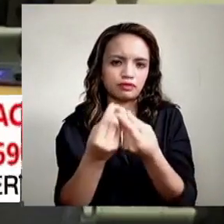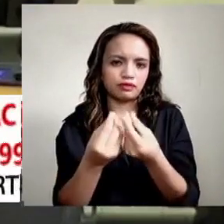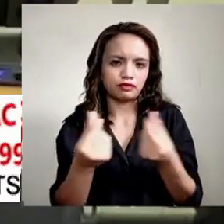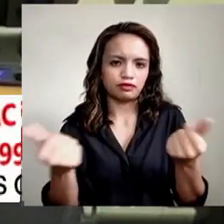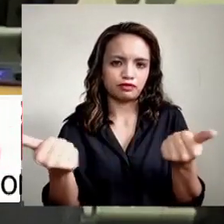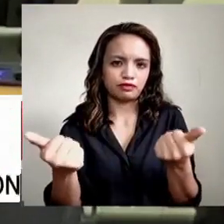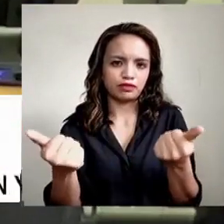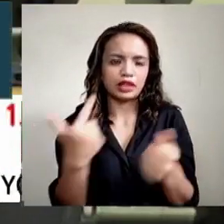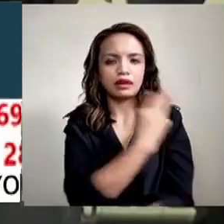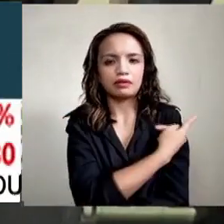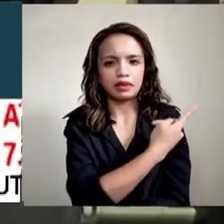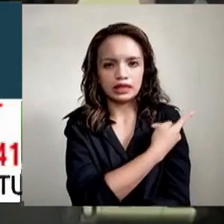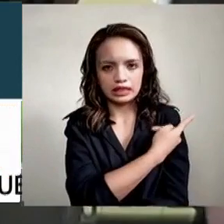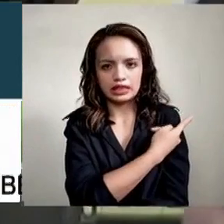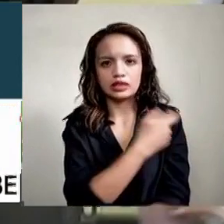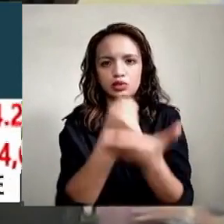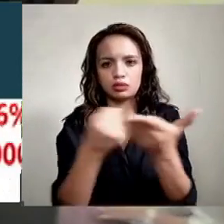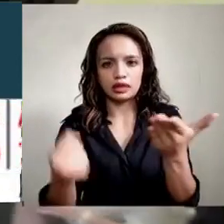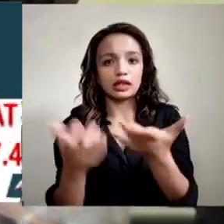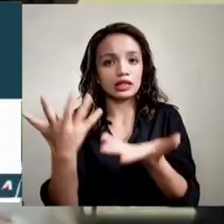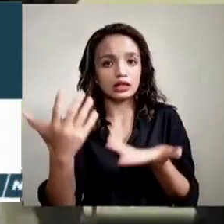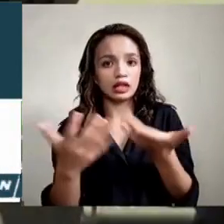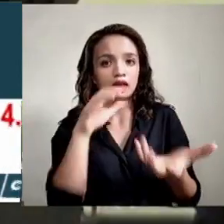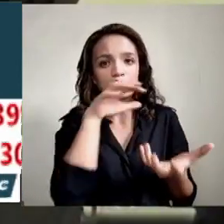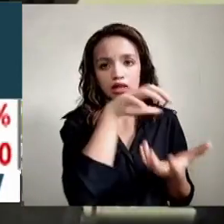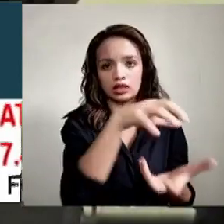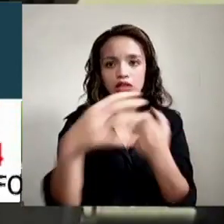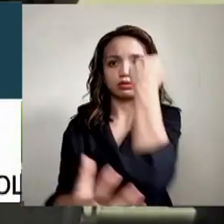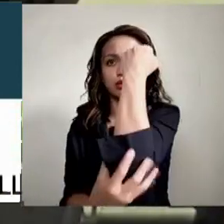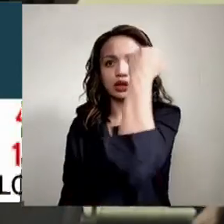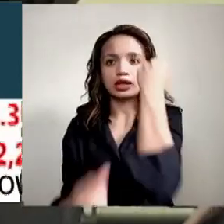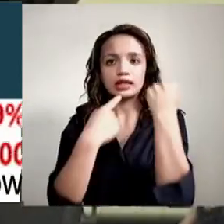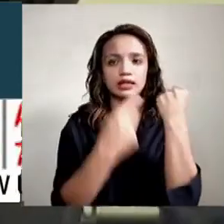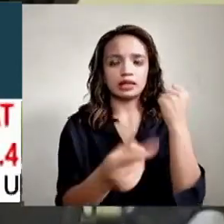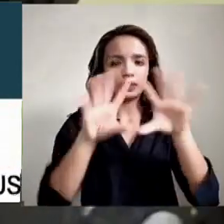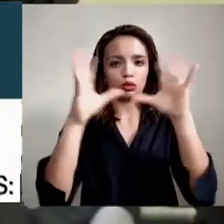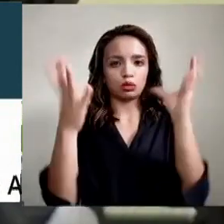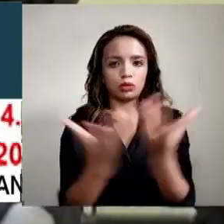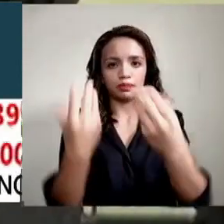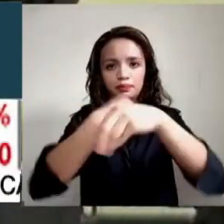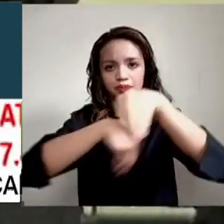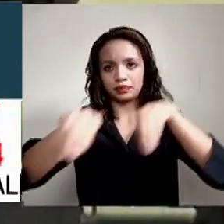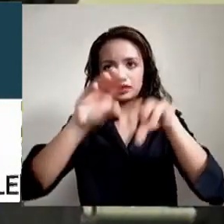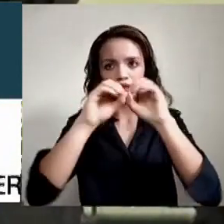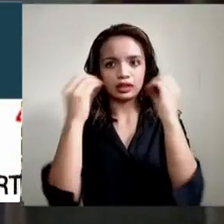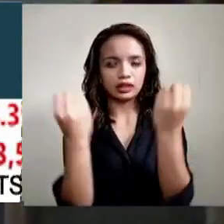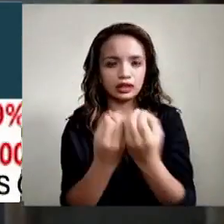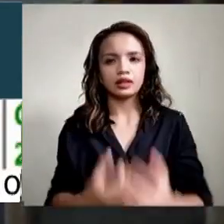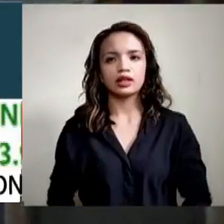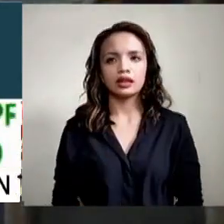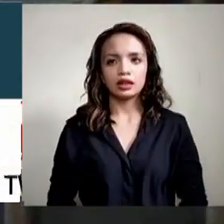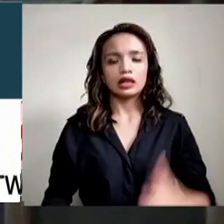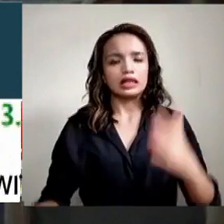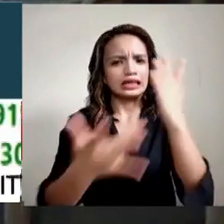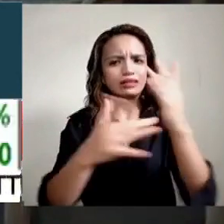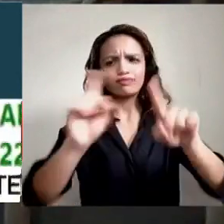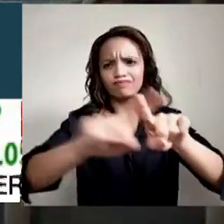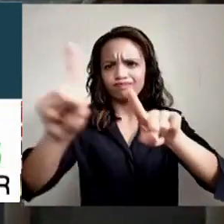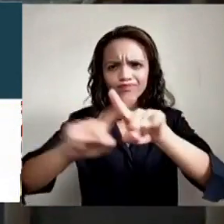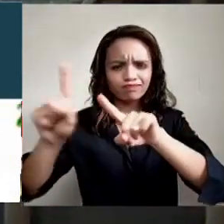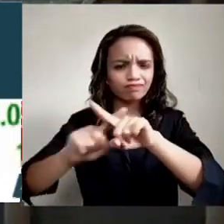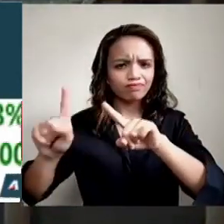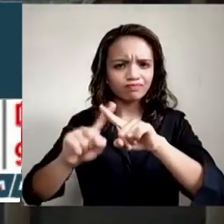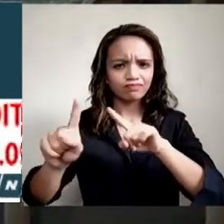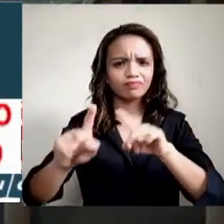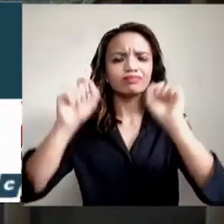and poor countries. That's according to the World Trade Organization. It says a technology transfer and many other capabilities